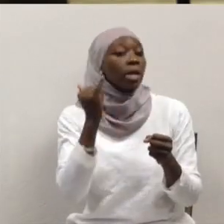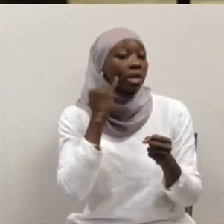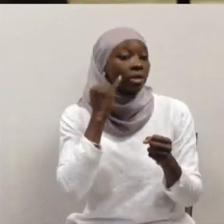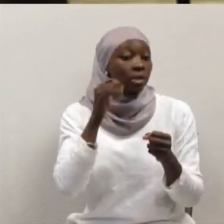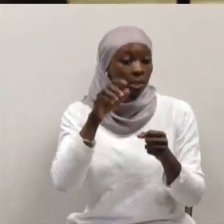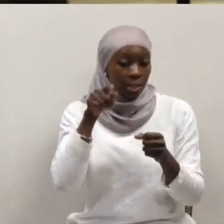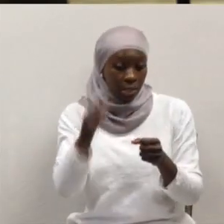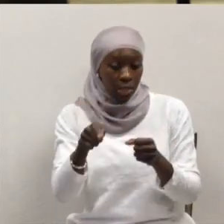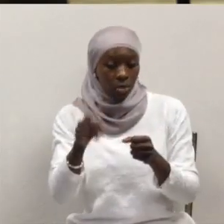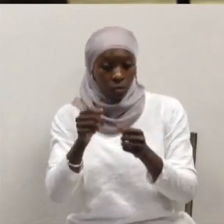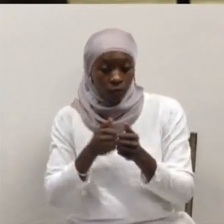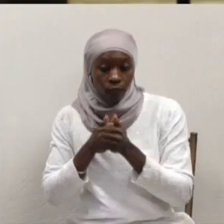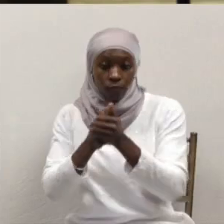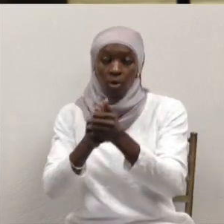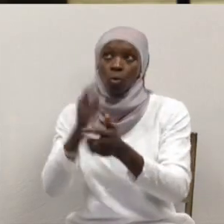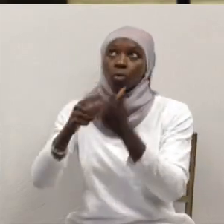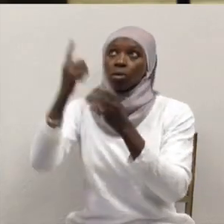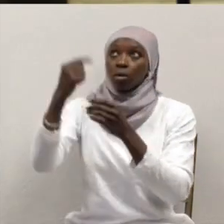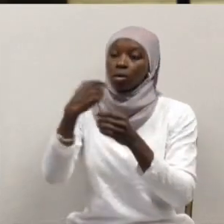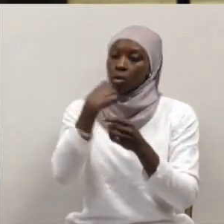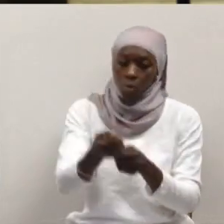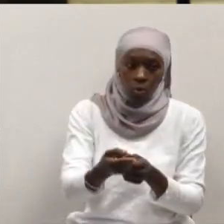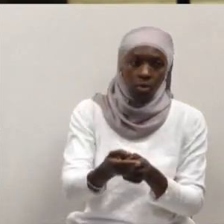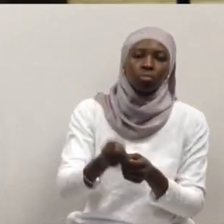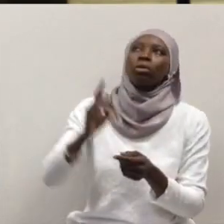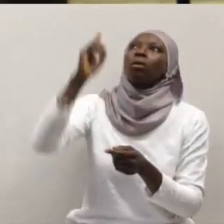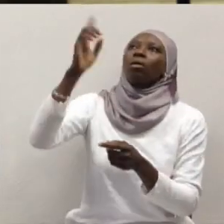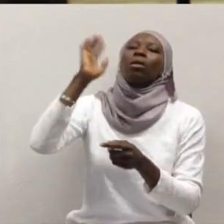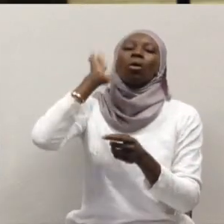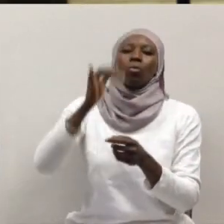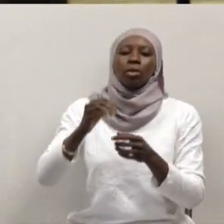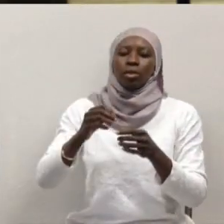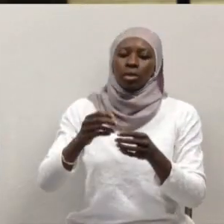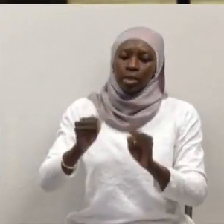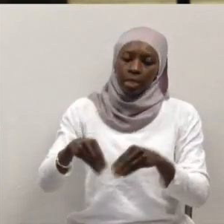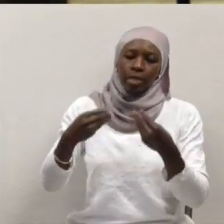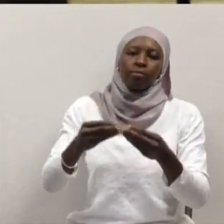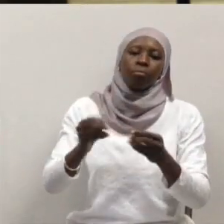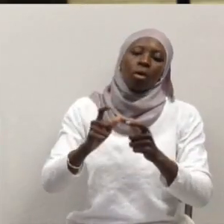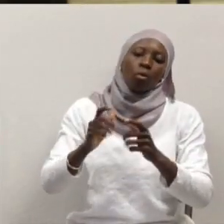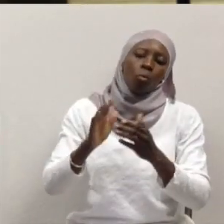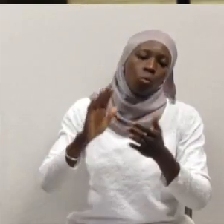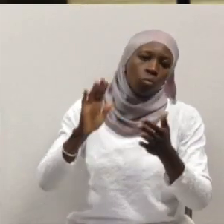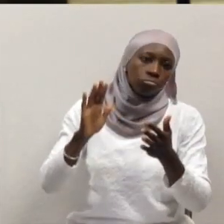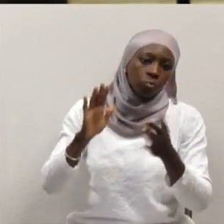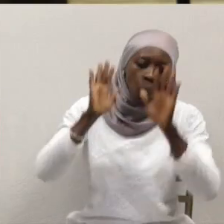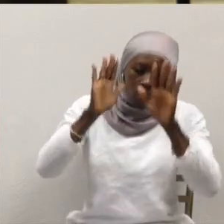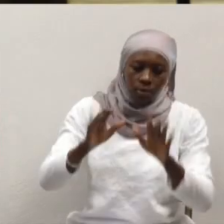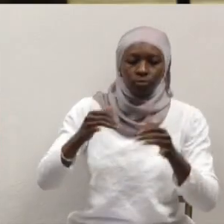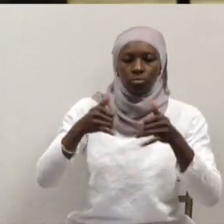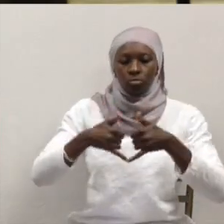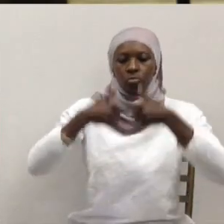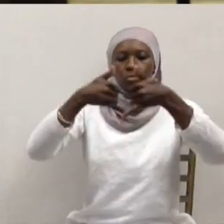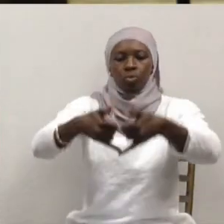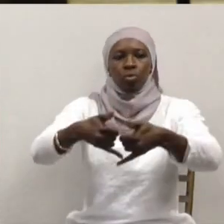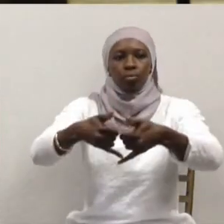promised Allah, Allah will give him a great reward. So you have to always ask